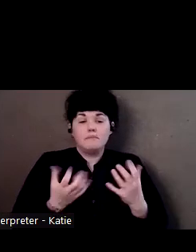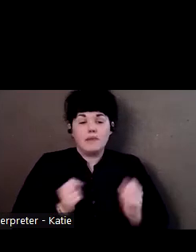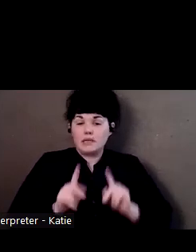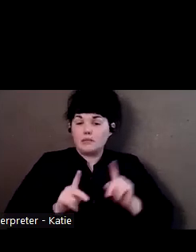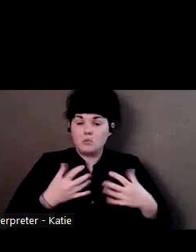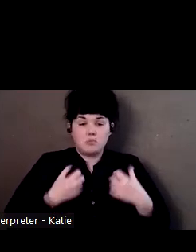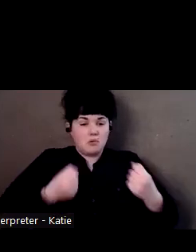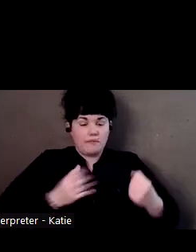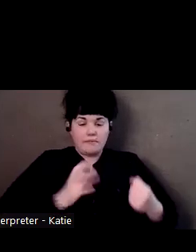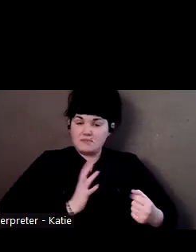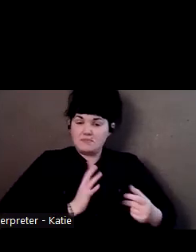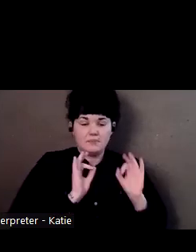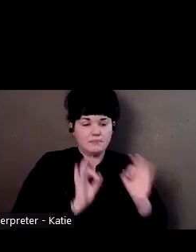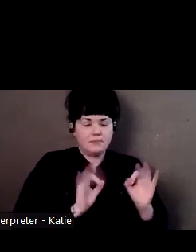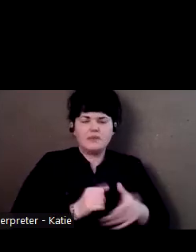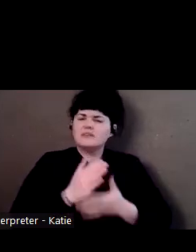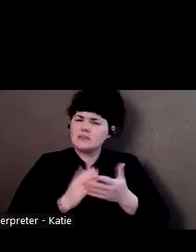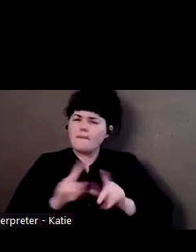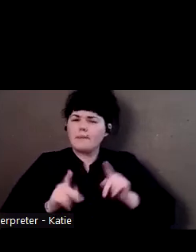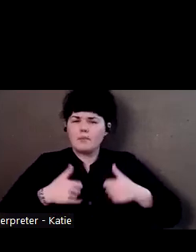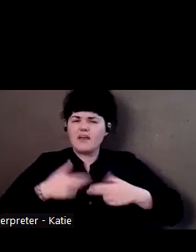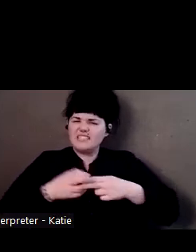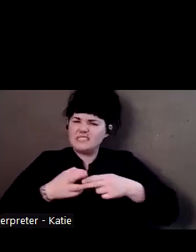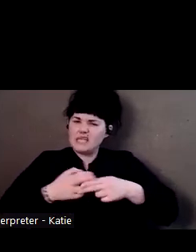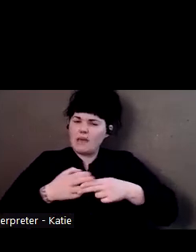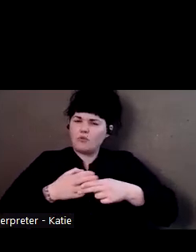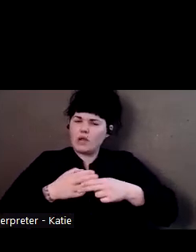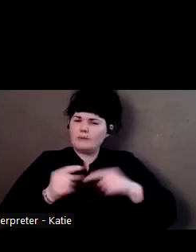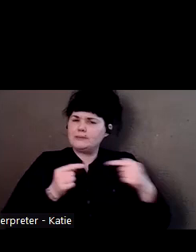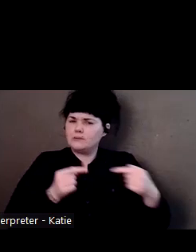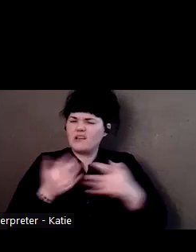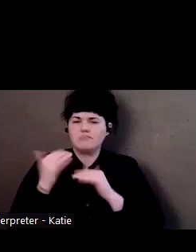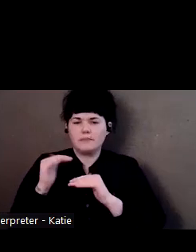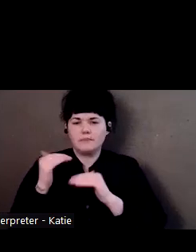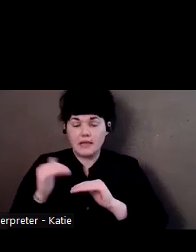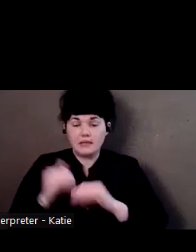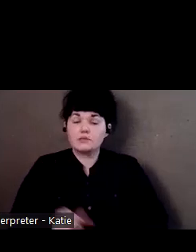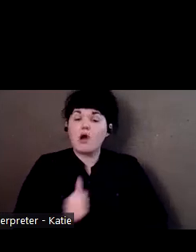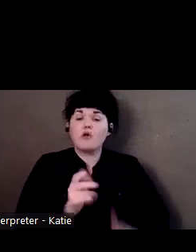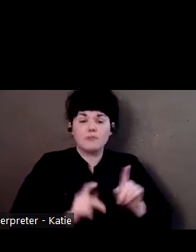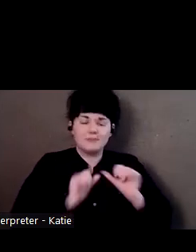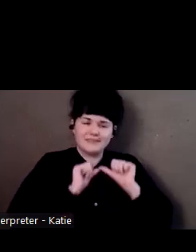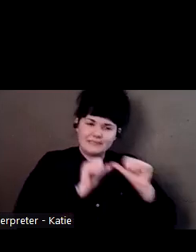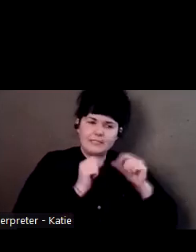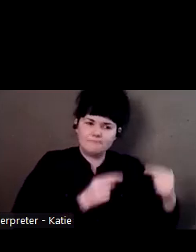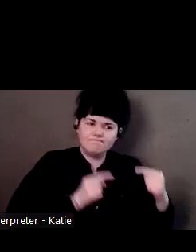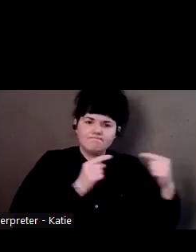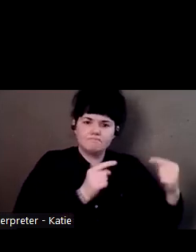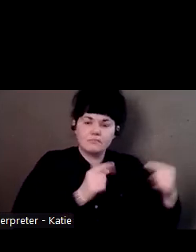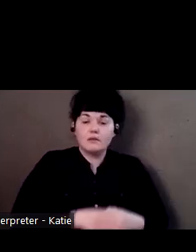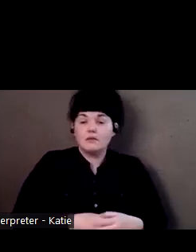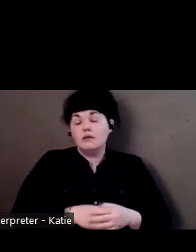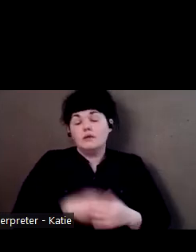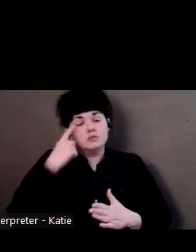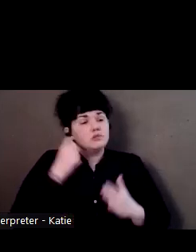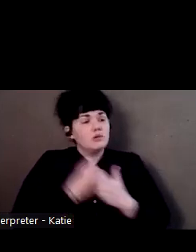Some individuals have temporary limitations, while others have more long-term issues. Strokes can occur at any age, but are more